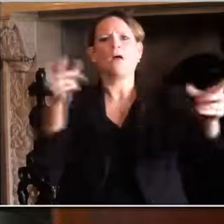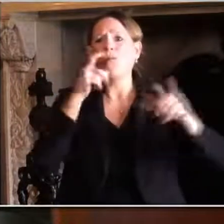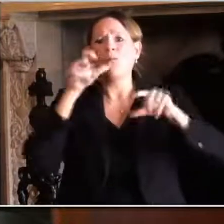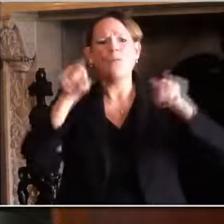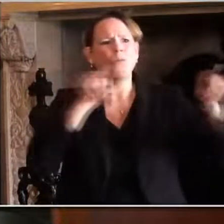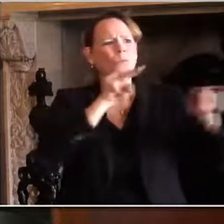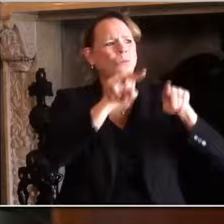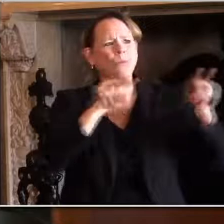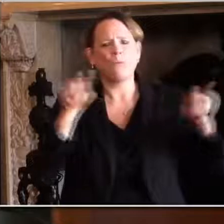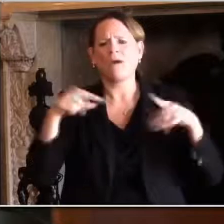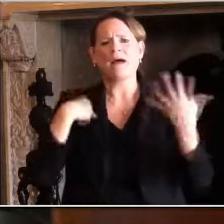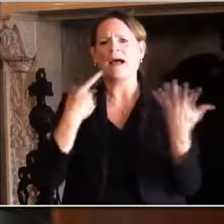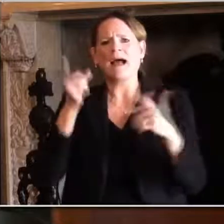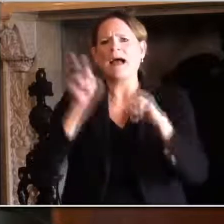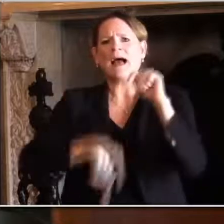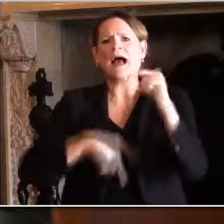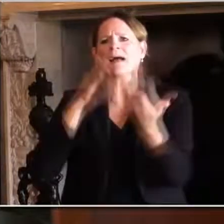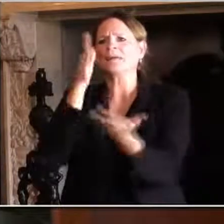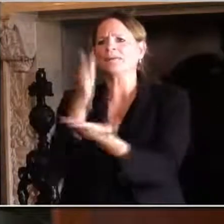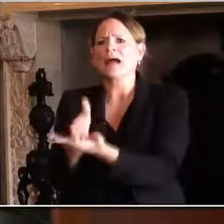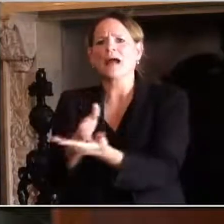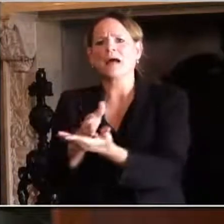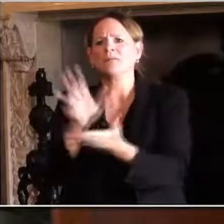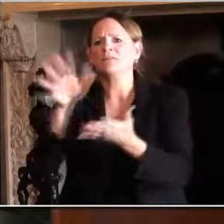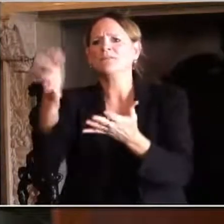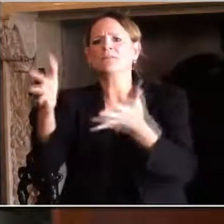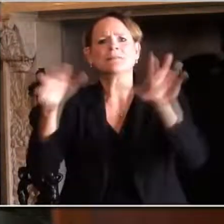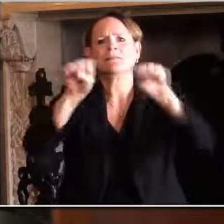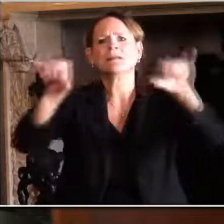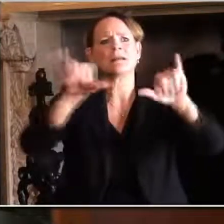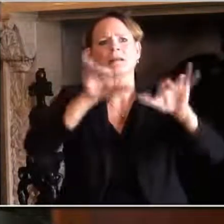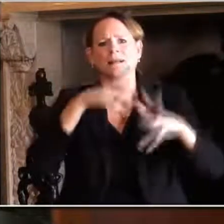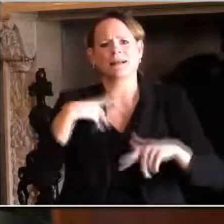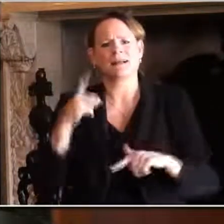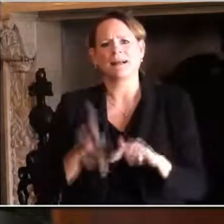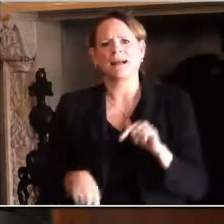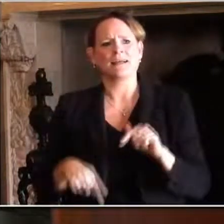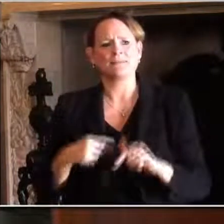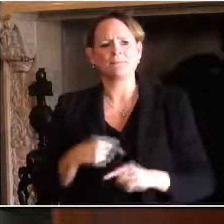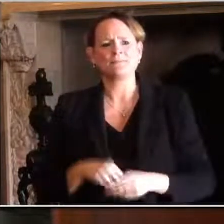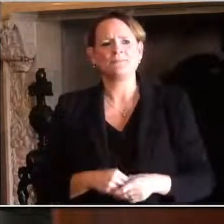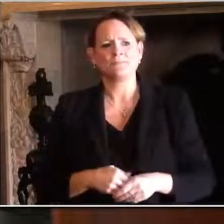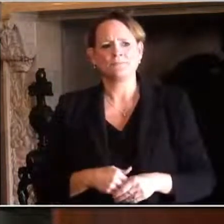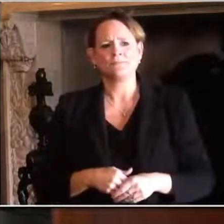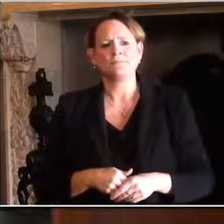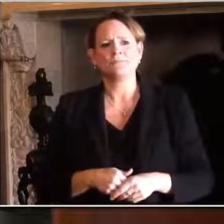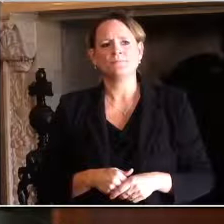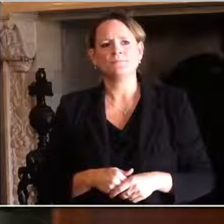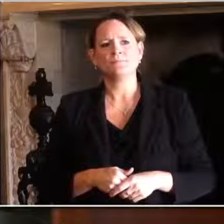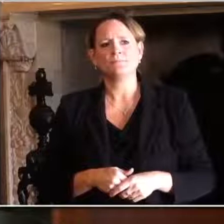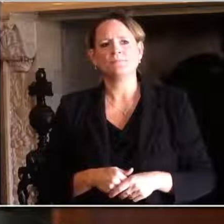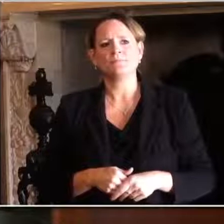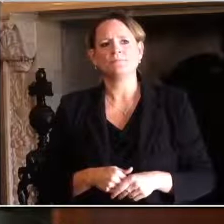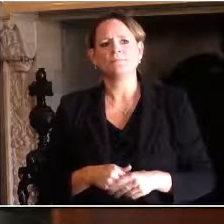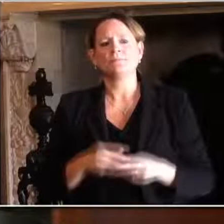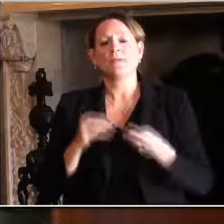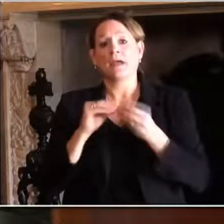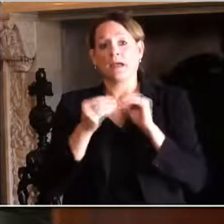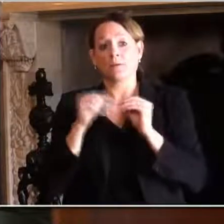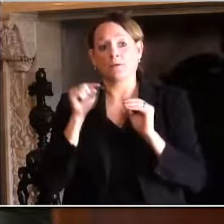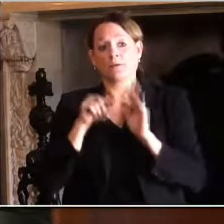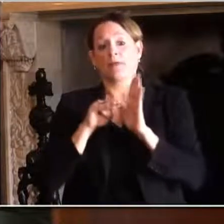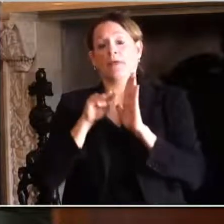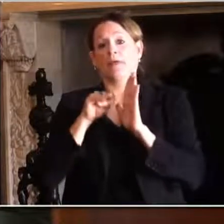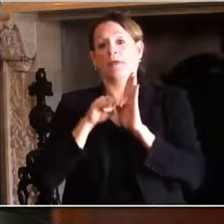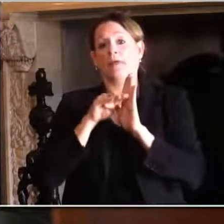departments. And so those kinds of indicators will really help us know when we have reversed these trends